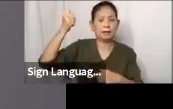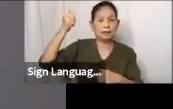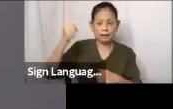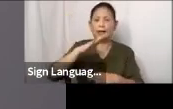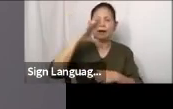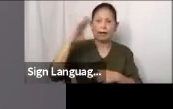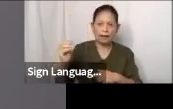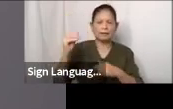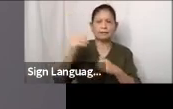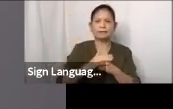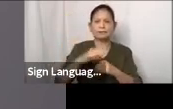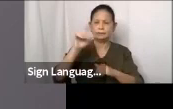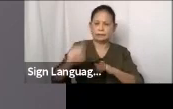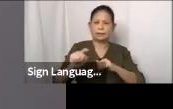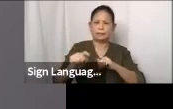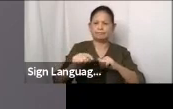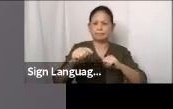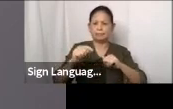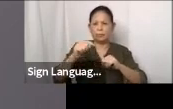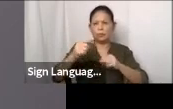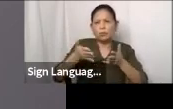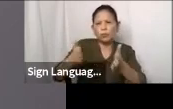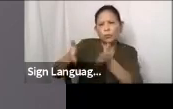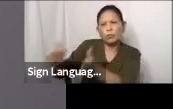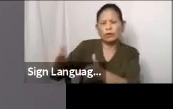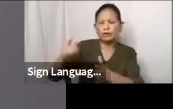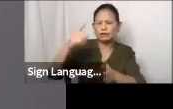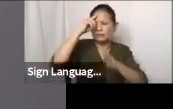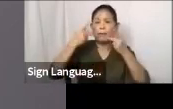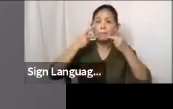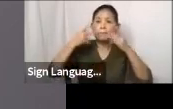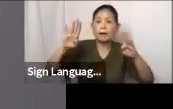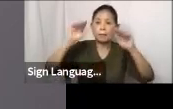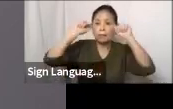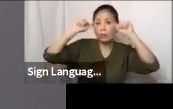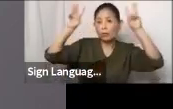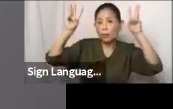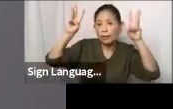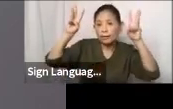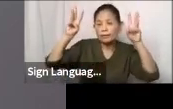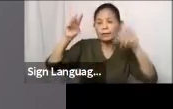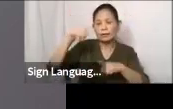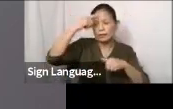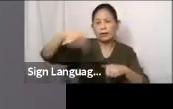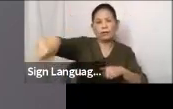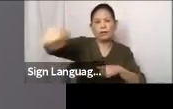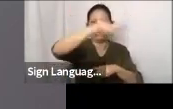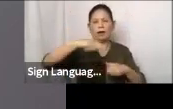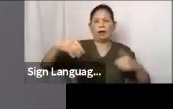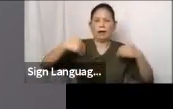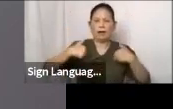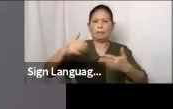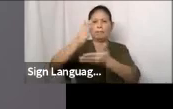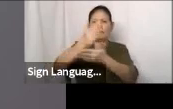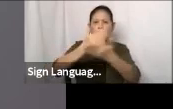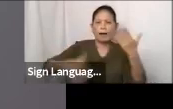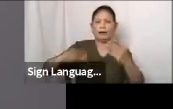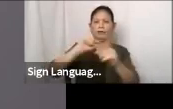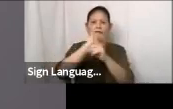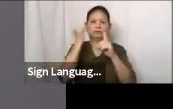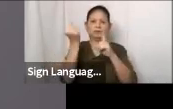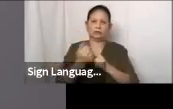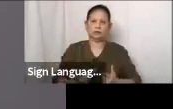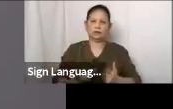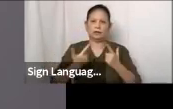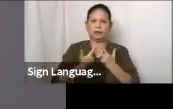take steps to create public awareness so that TGs will feel that they are also part and parcel of the social life